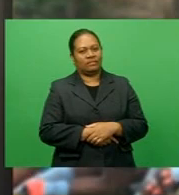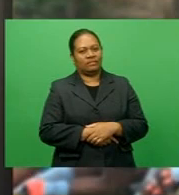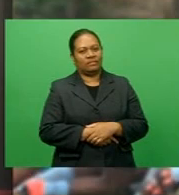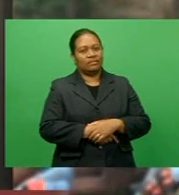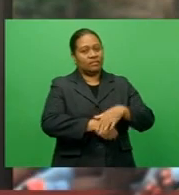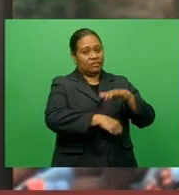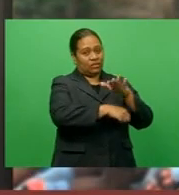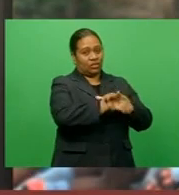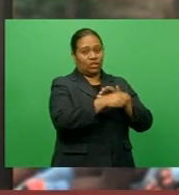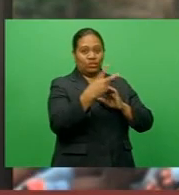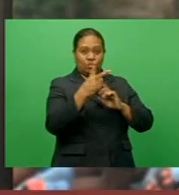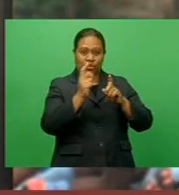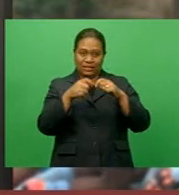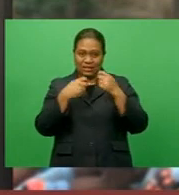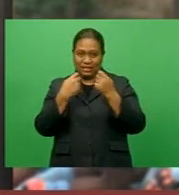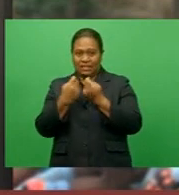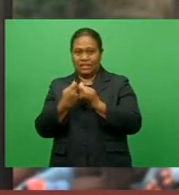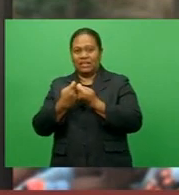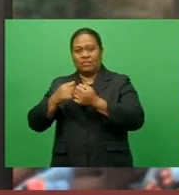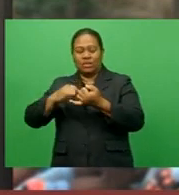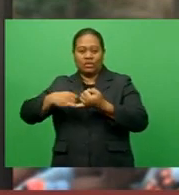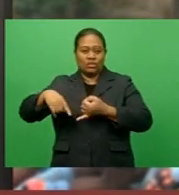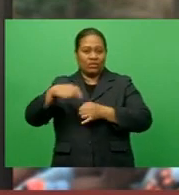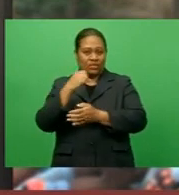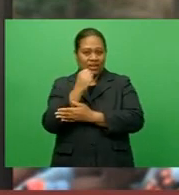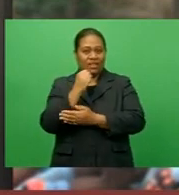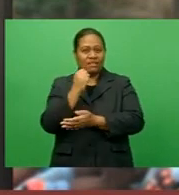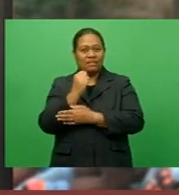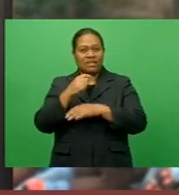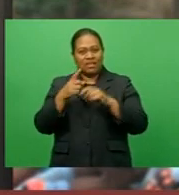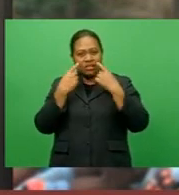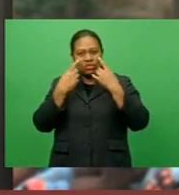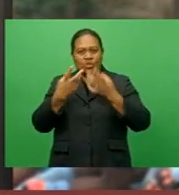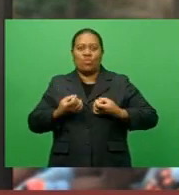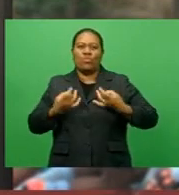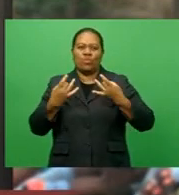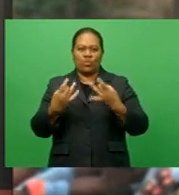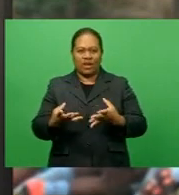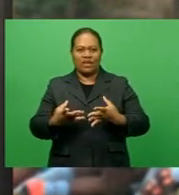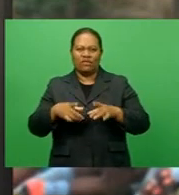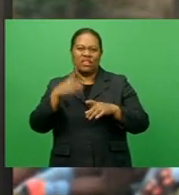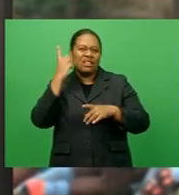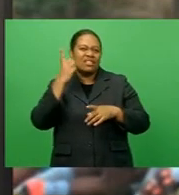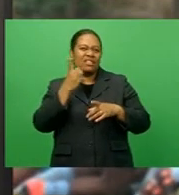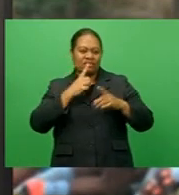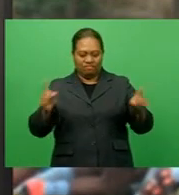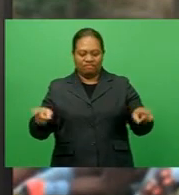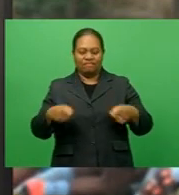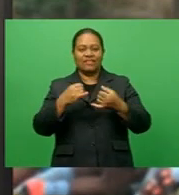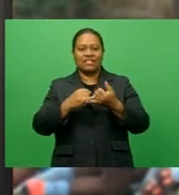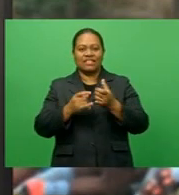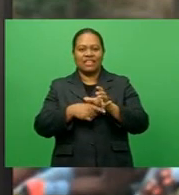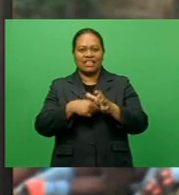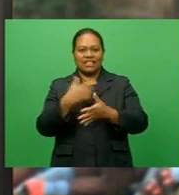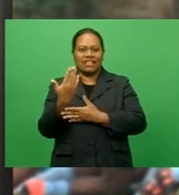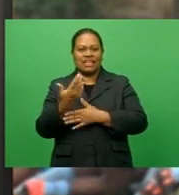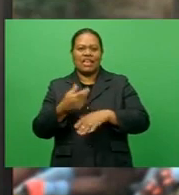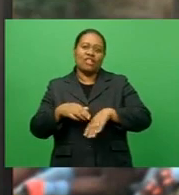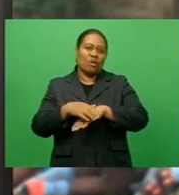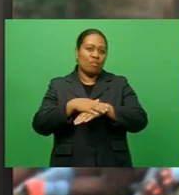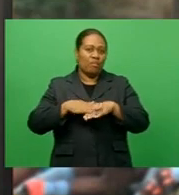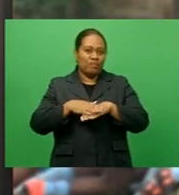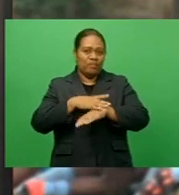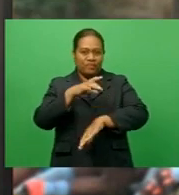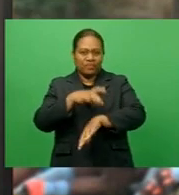The top two teams in the Super Rugby Union are ready to face off in the Digicel Escort Shield finals on Saturday. Police Blue